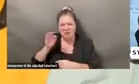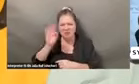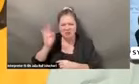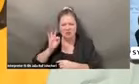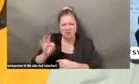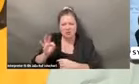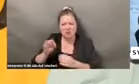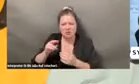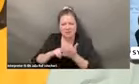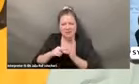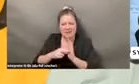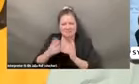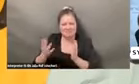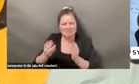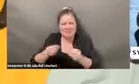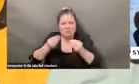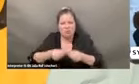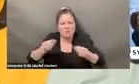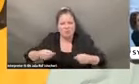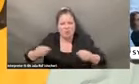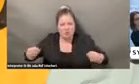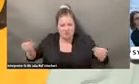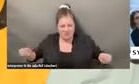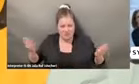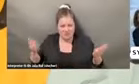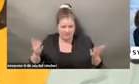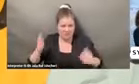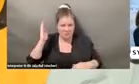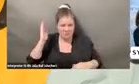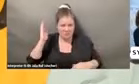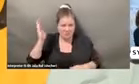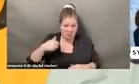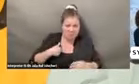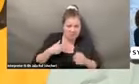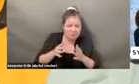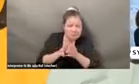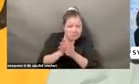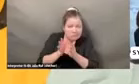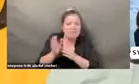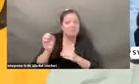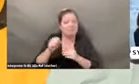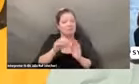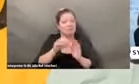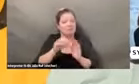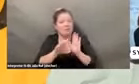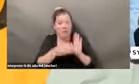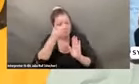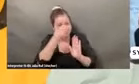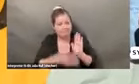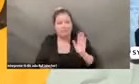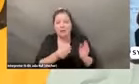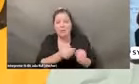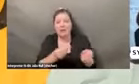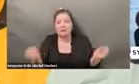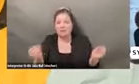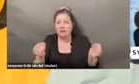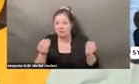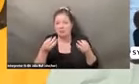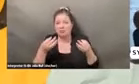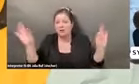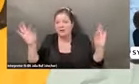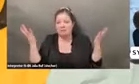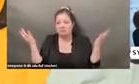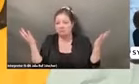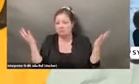I mentioned in the presentation. And yes, everything in the curriculum is free to use. So you don't have